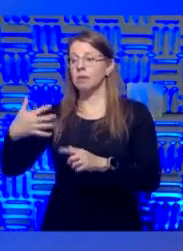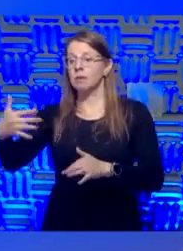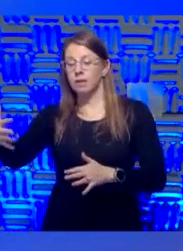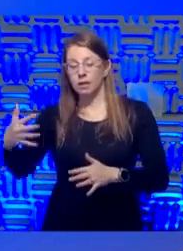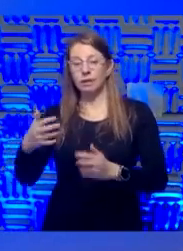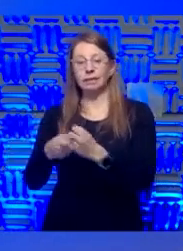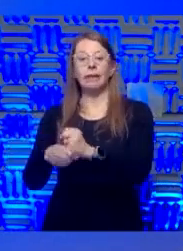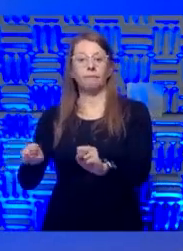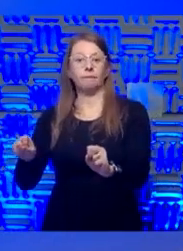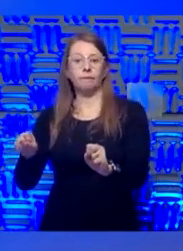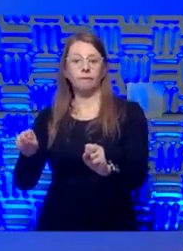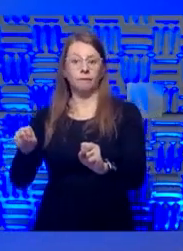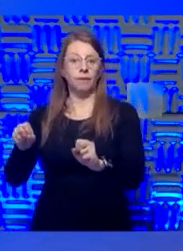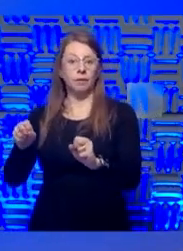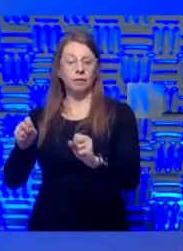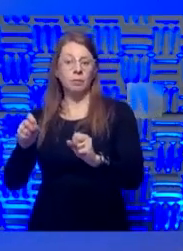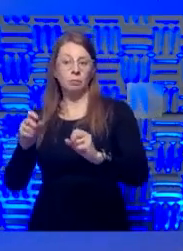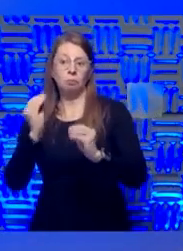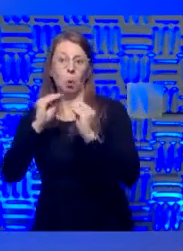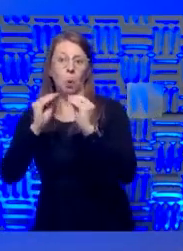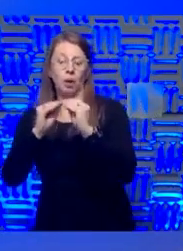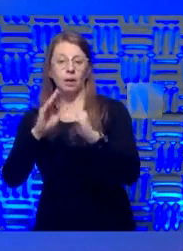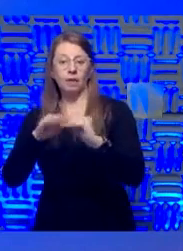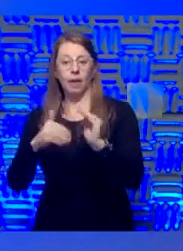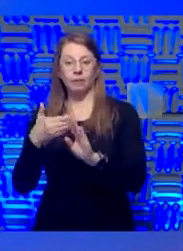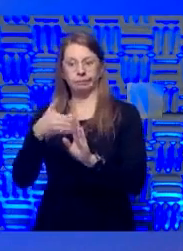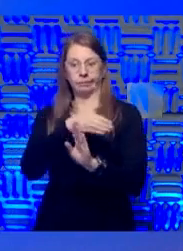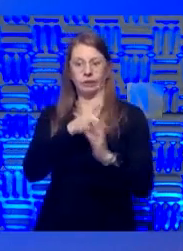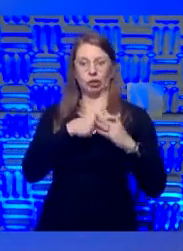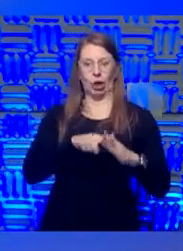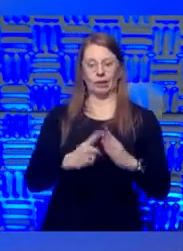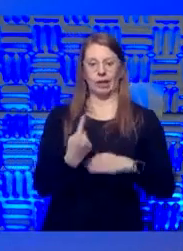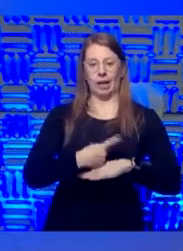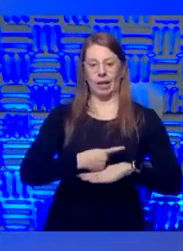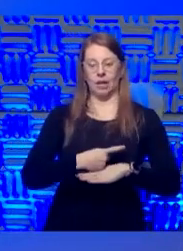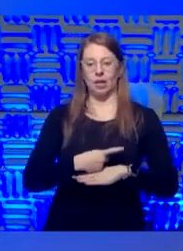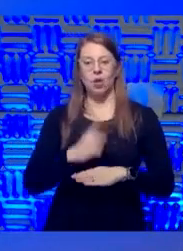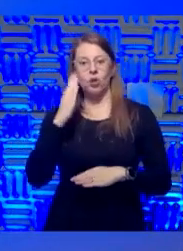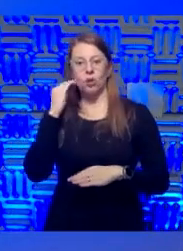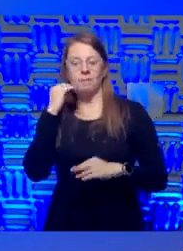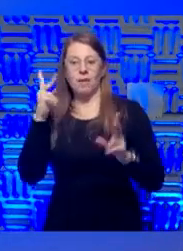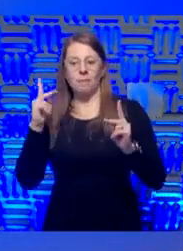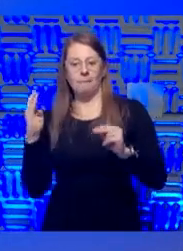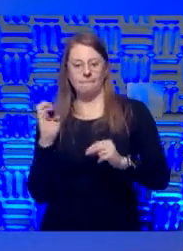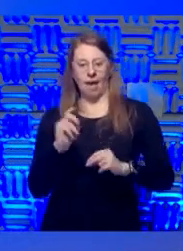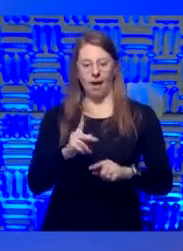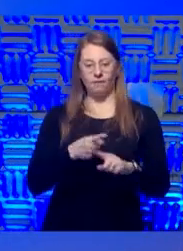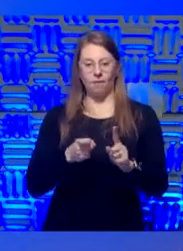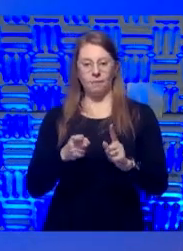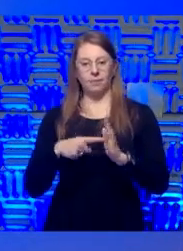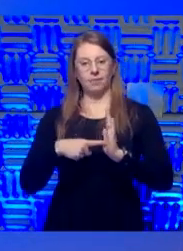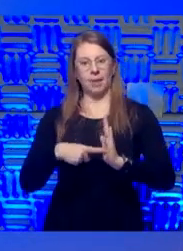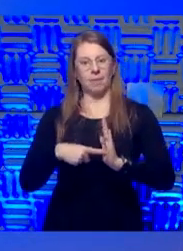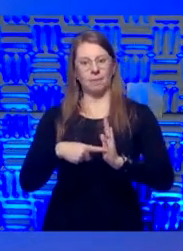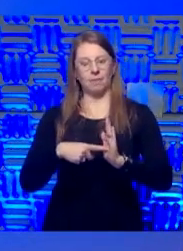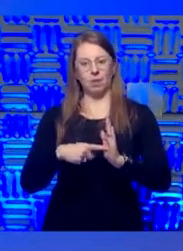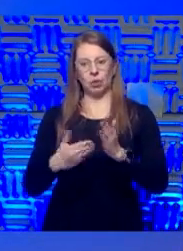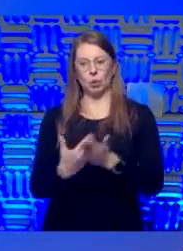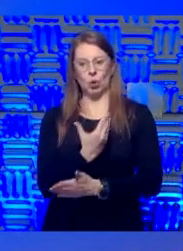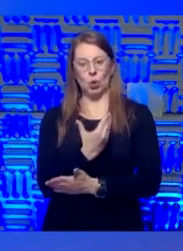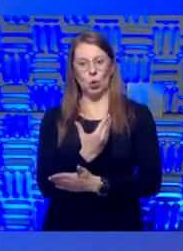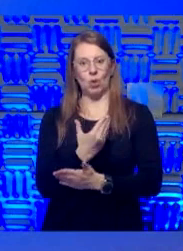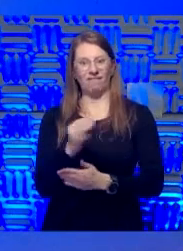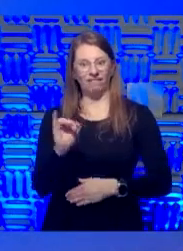that in some of the South Korea experience, that if people are coming back with symptoms, they aren't really found to have new